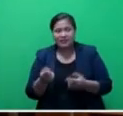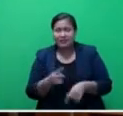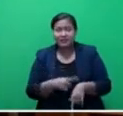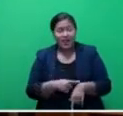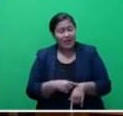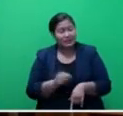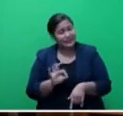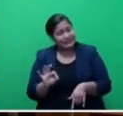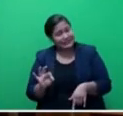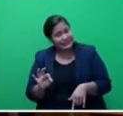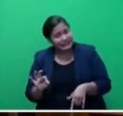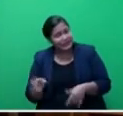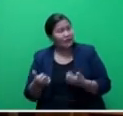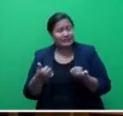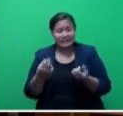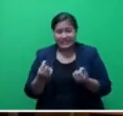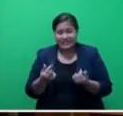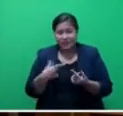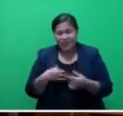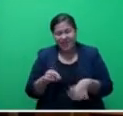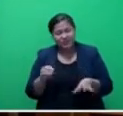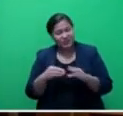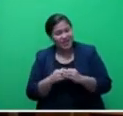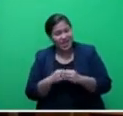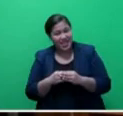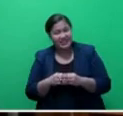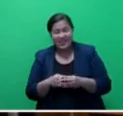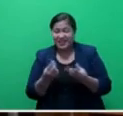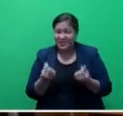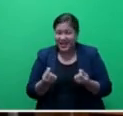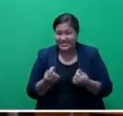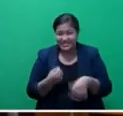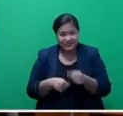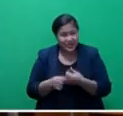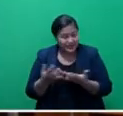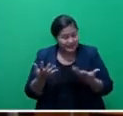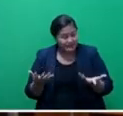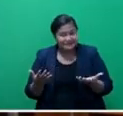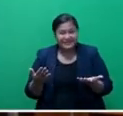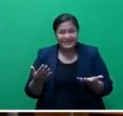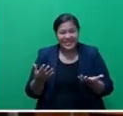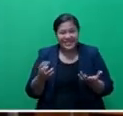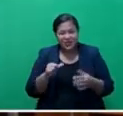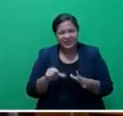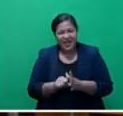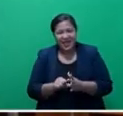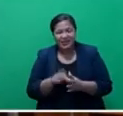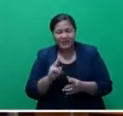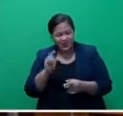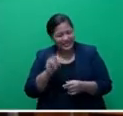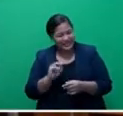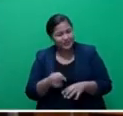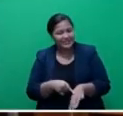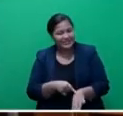good, and the banks, in terms of banks dishing out money very quickly, it's a bit tough, but I think we just need to ride the storm. I don't